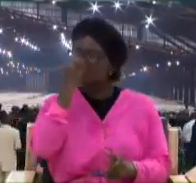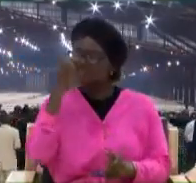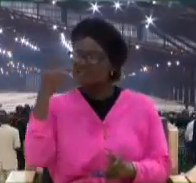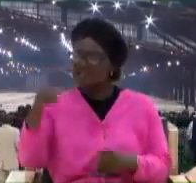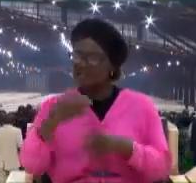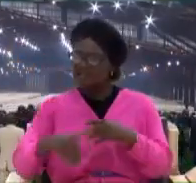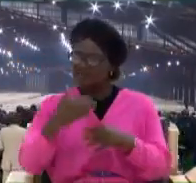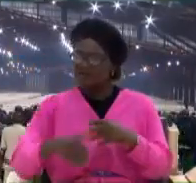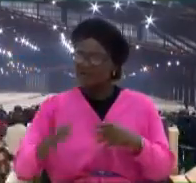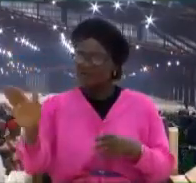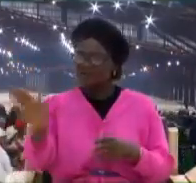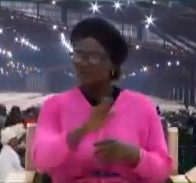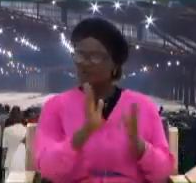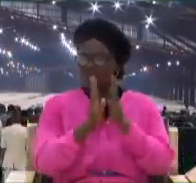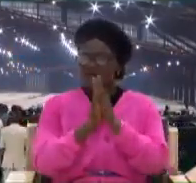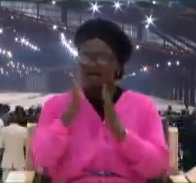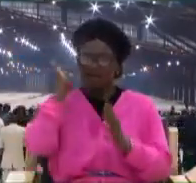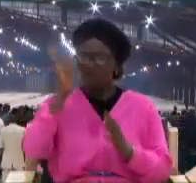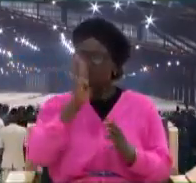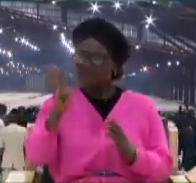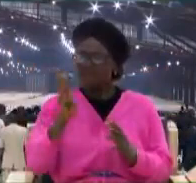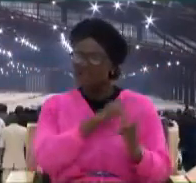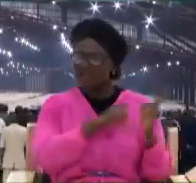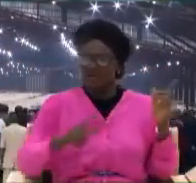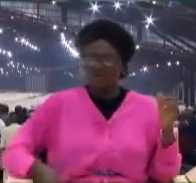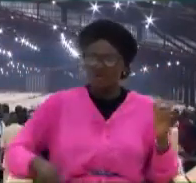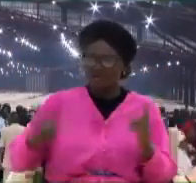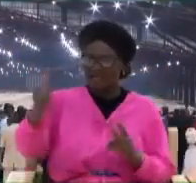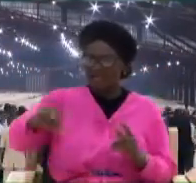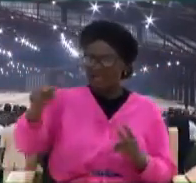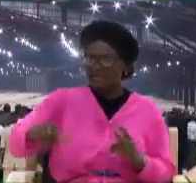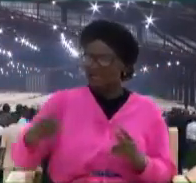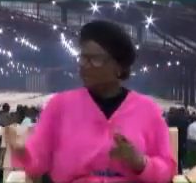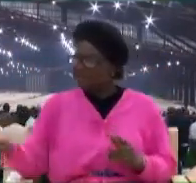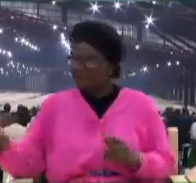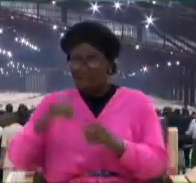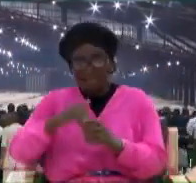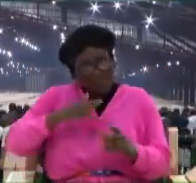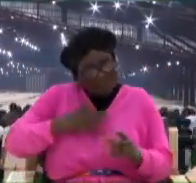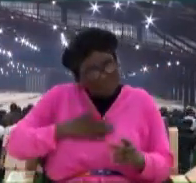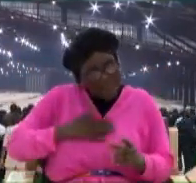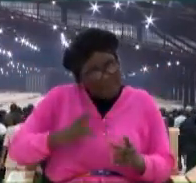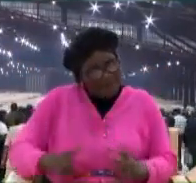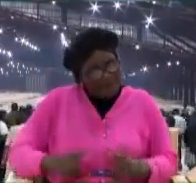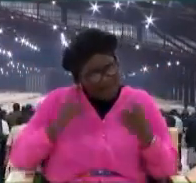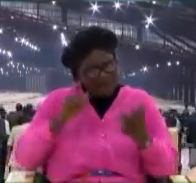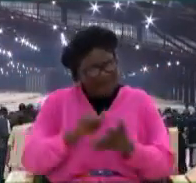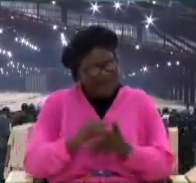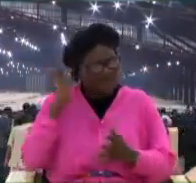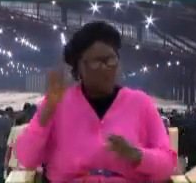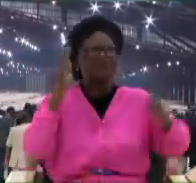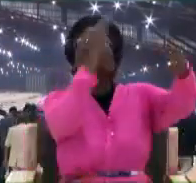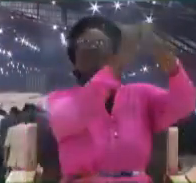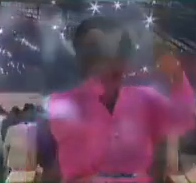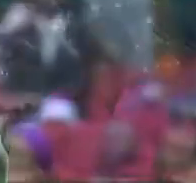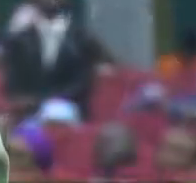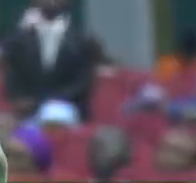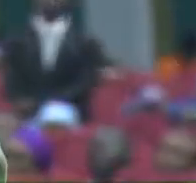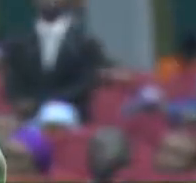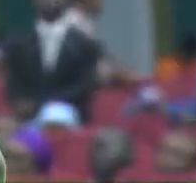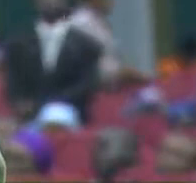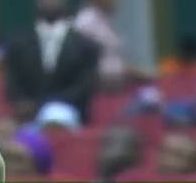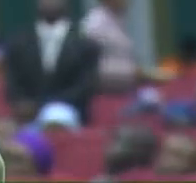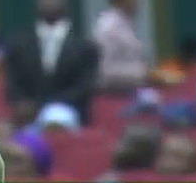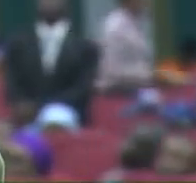your prayer will be, Lord, anything in my life that will hinder me from shining for